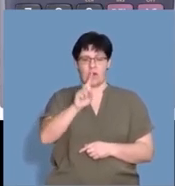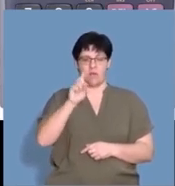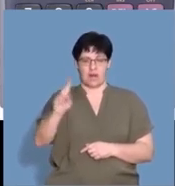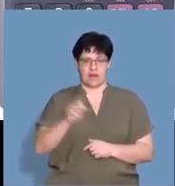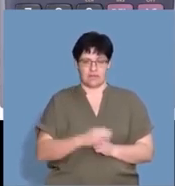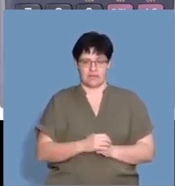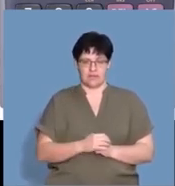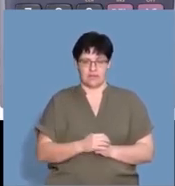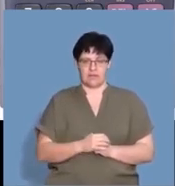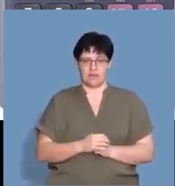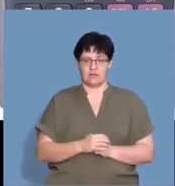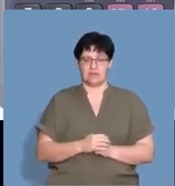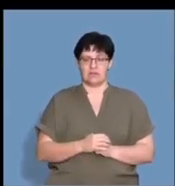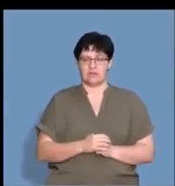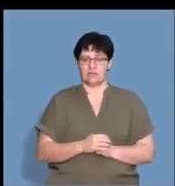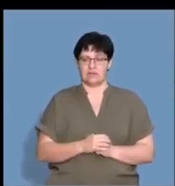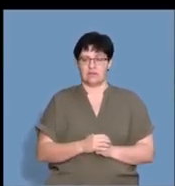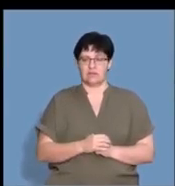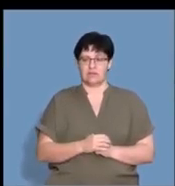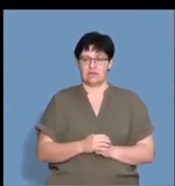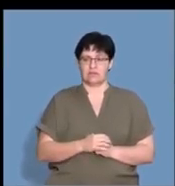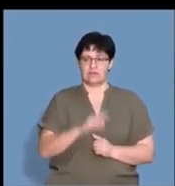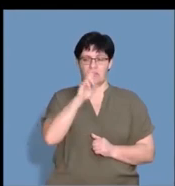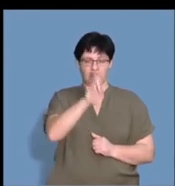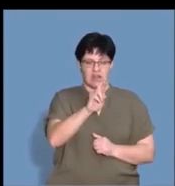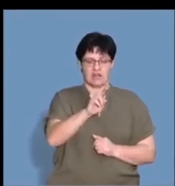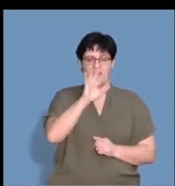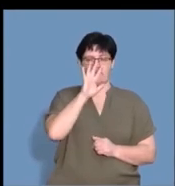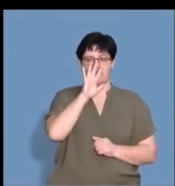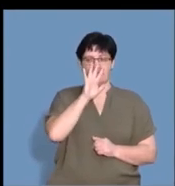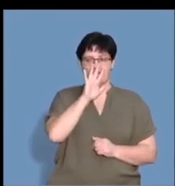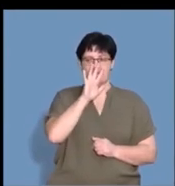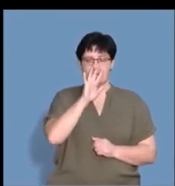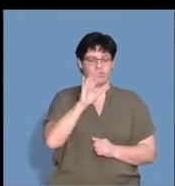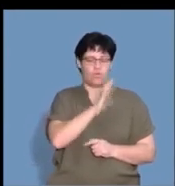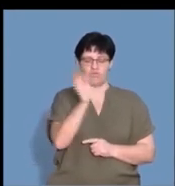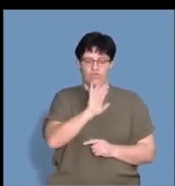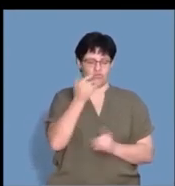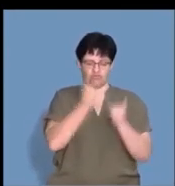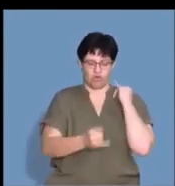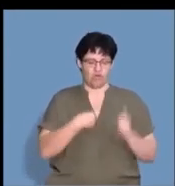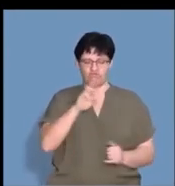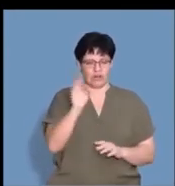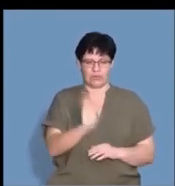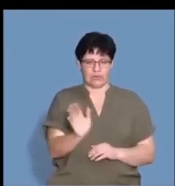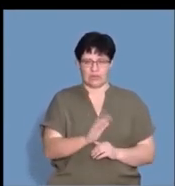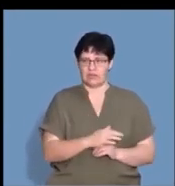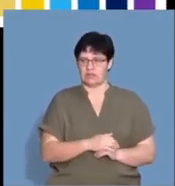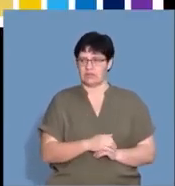596,11. So 596,11, let's write that in there. It's not rands.